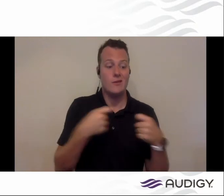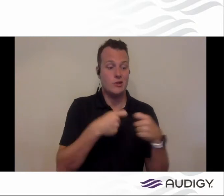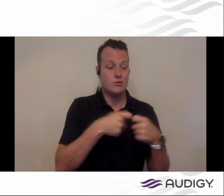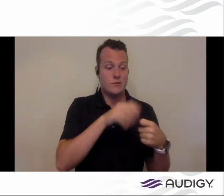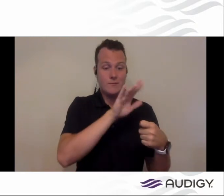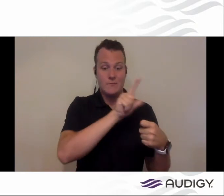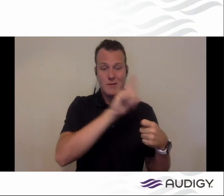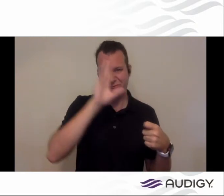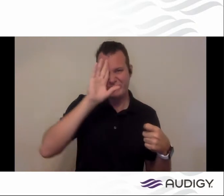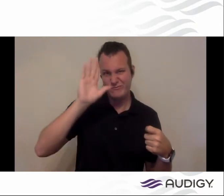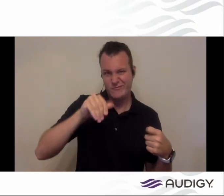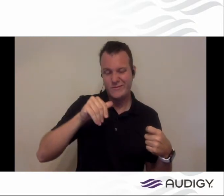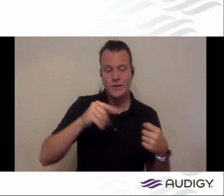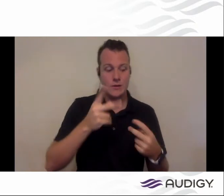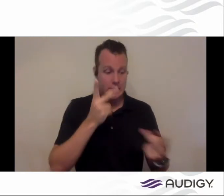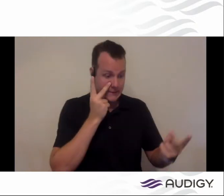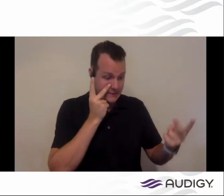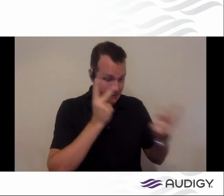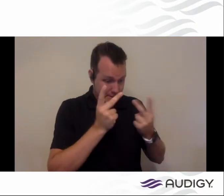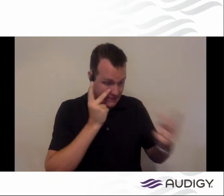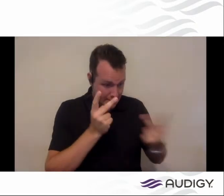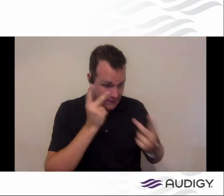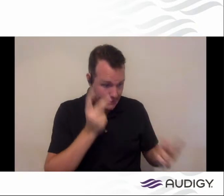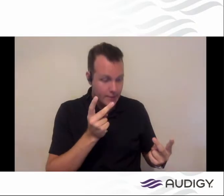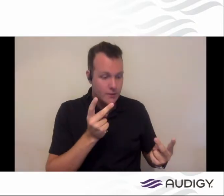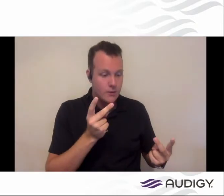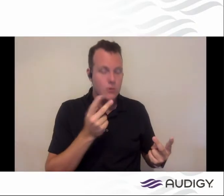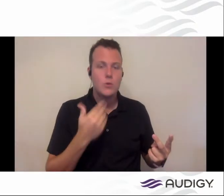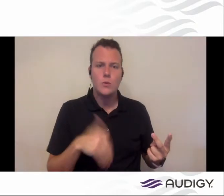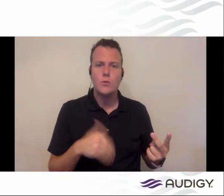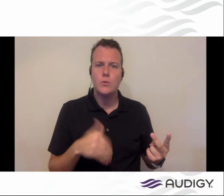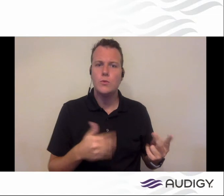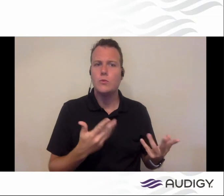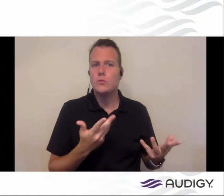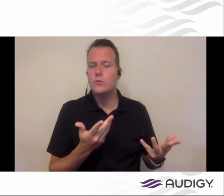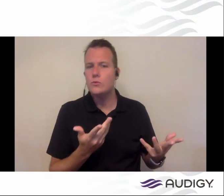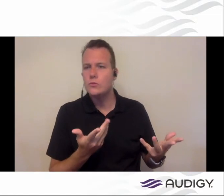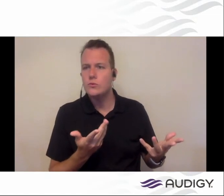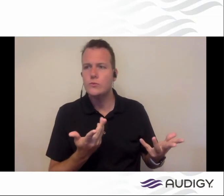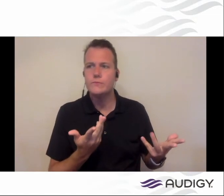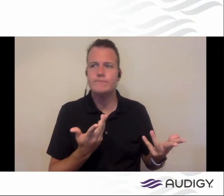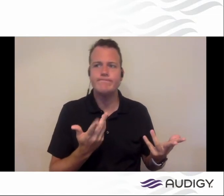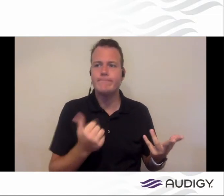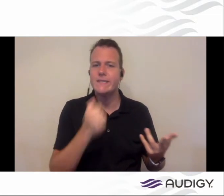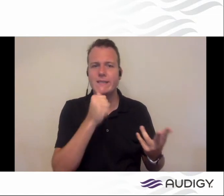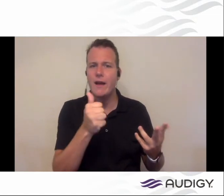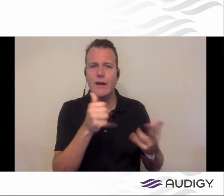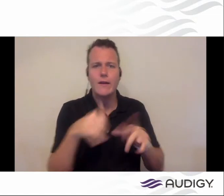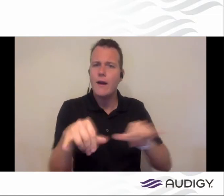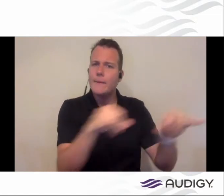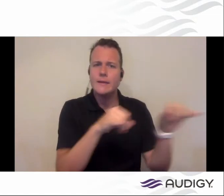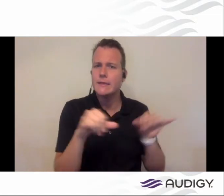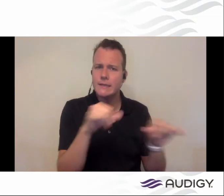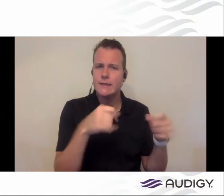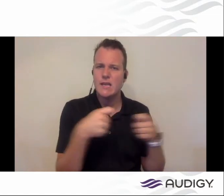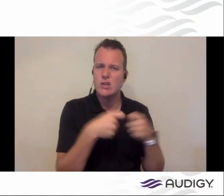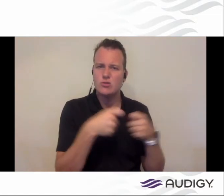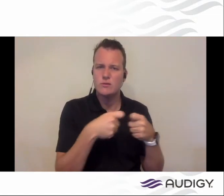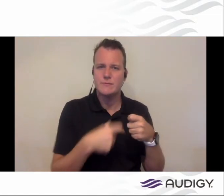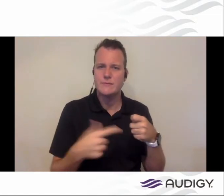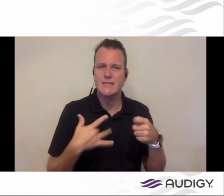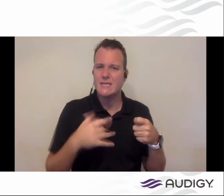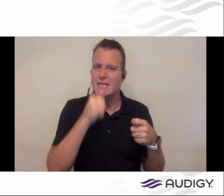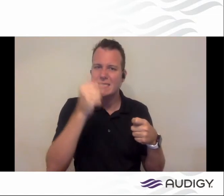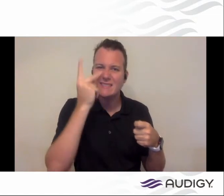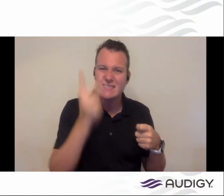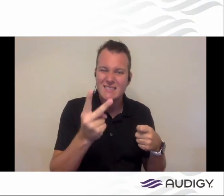billing, seeing what the claim form looks like is kind of not very common. So I think it's helpful when you can see